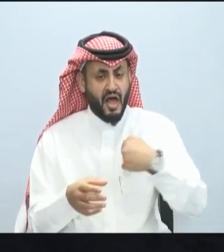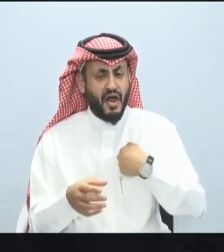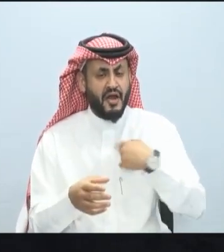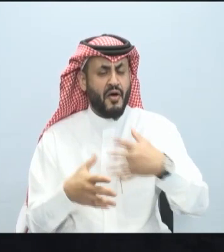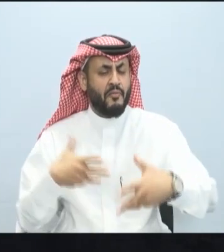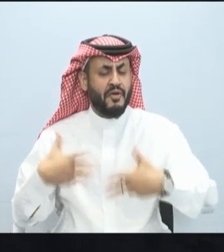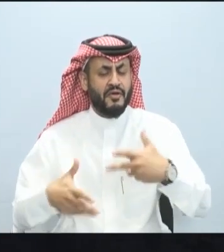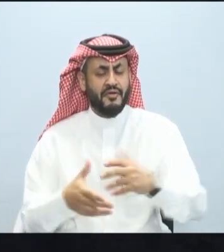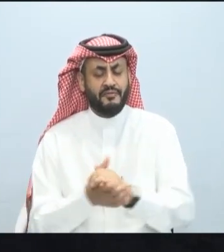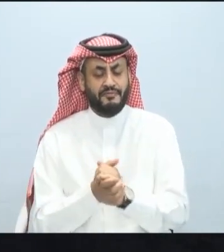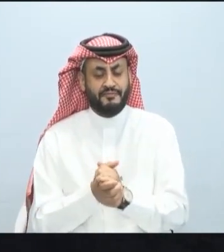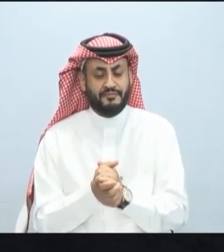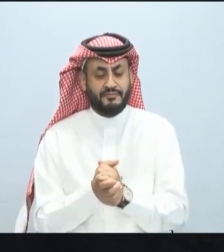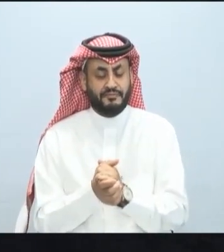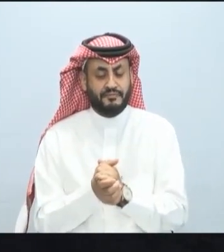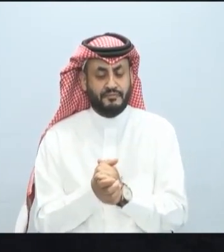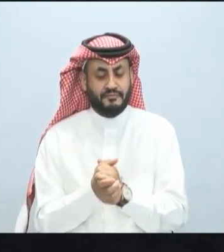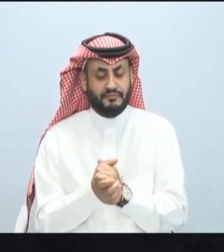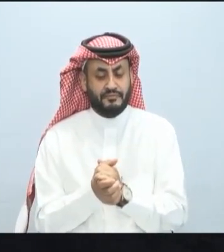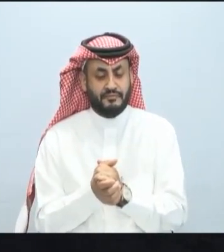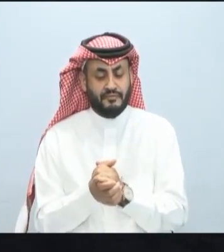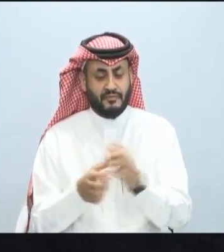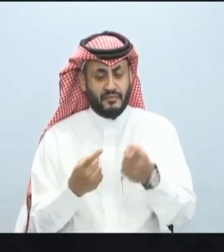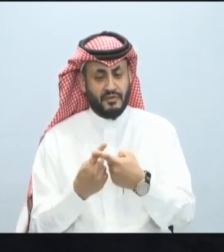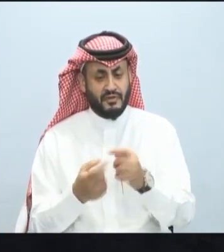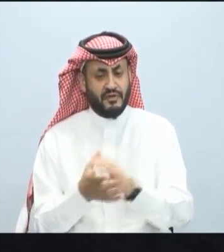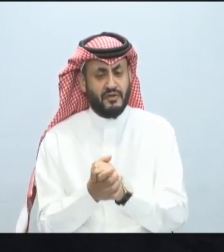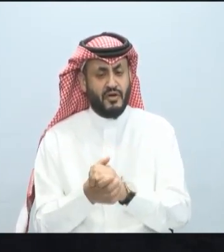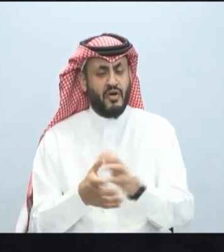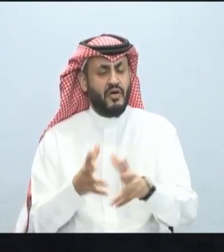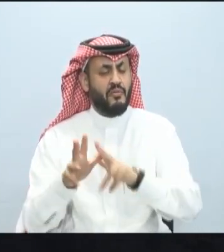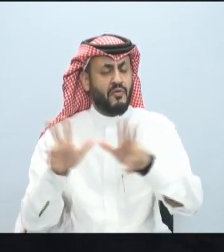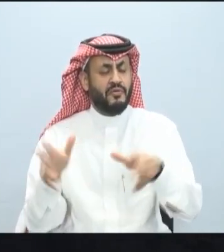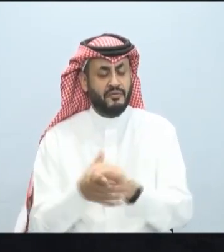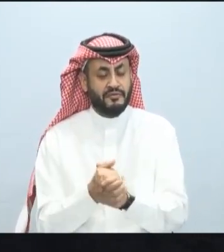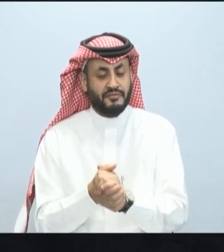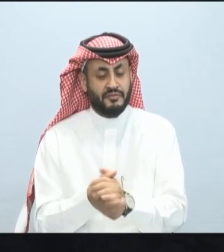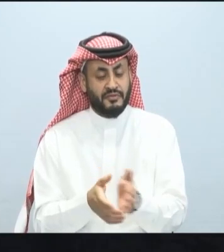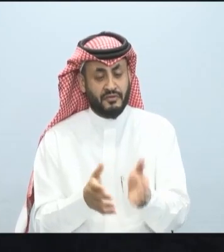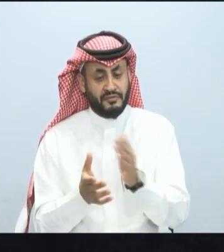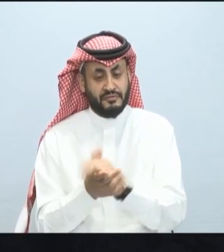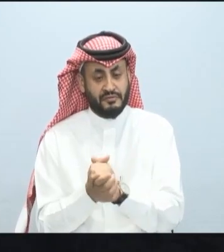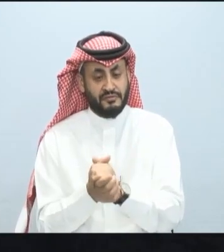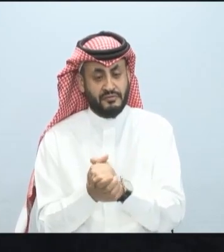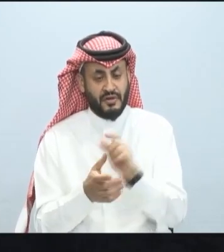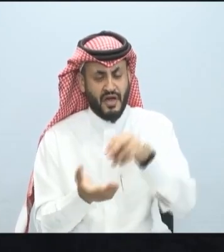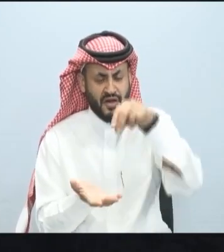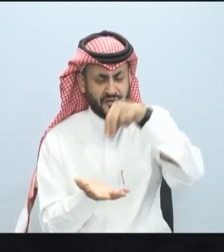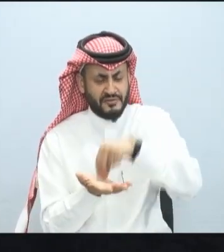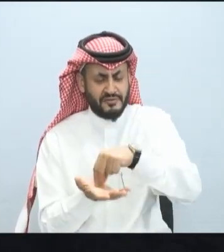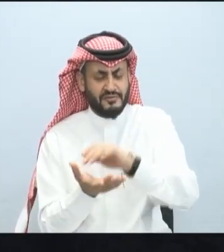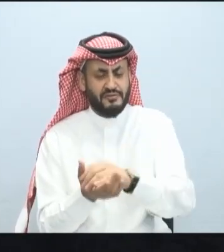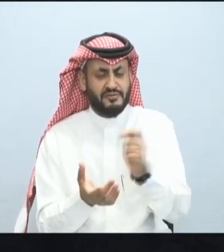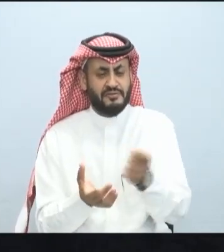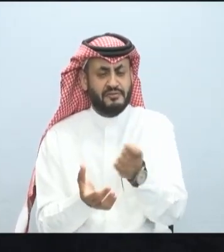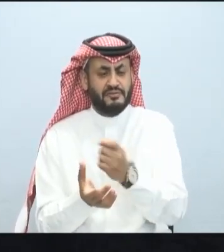wrote generally what is the genre that I like or prefer. And now I am specifically writing